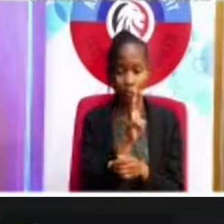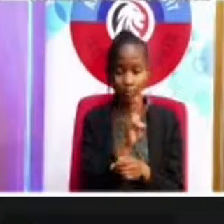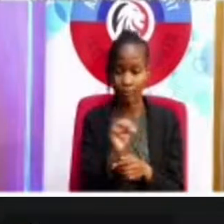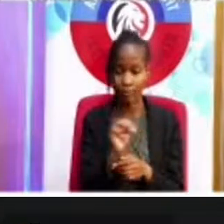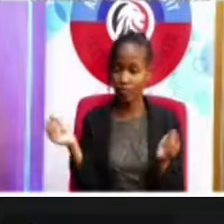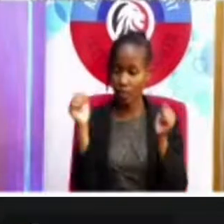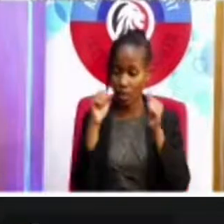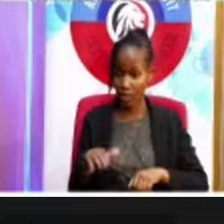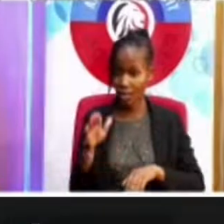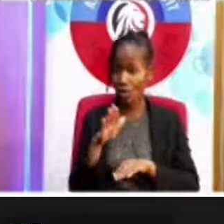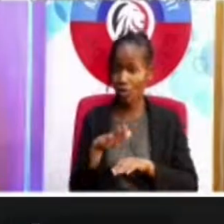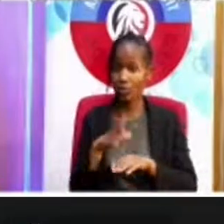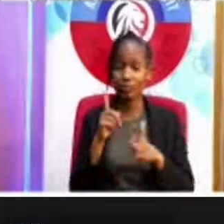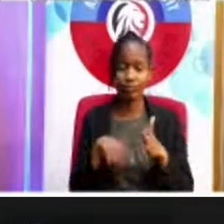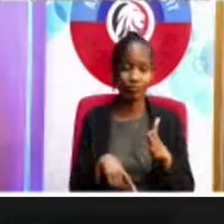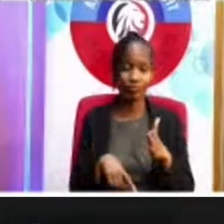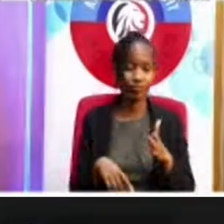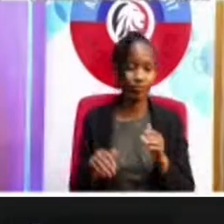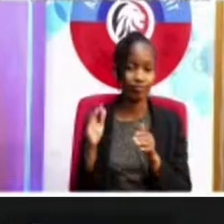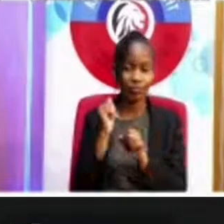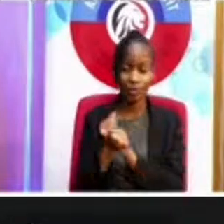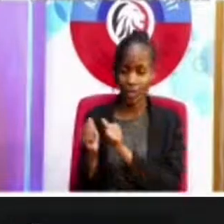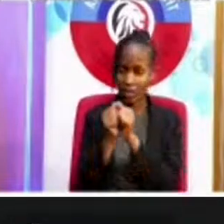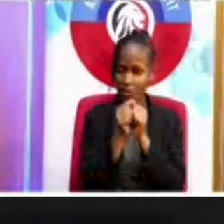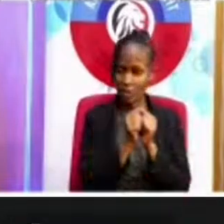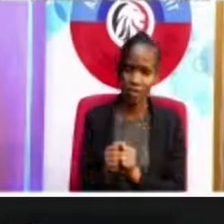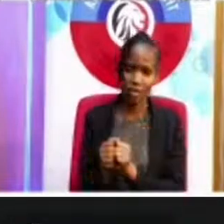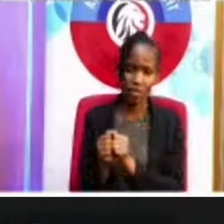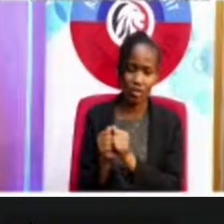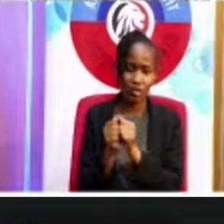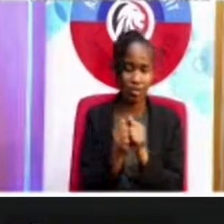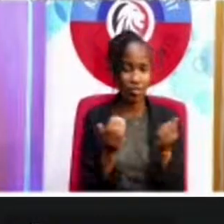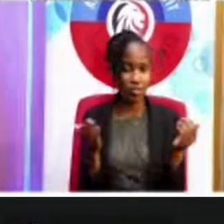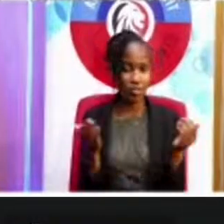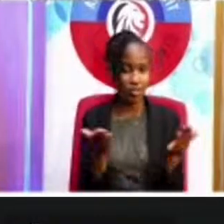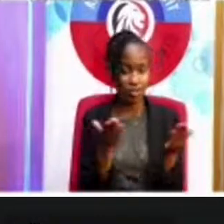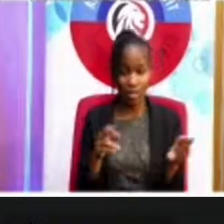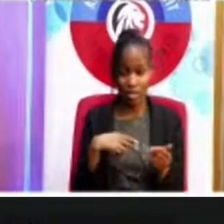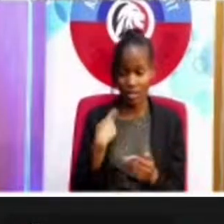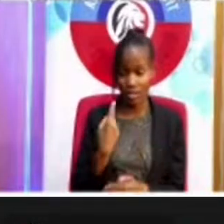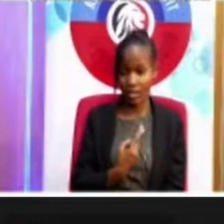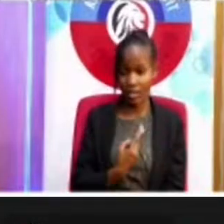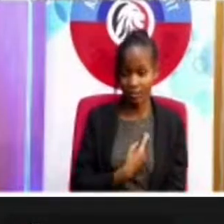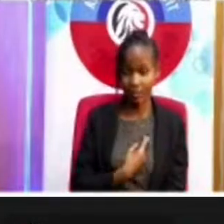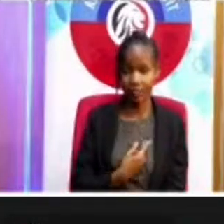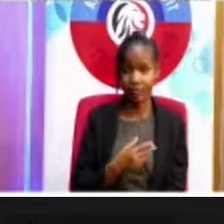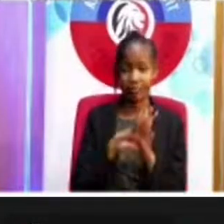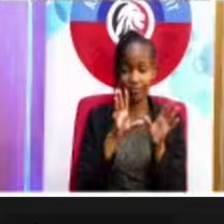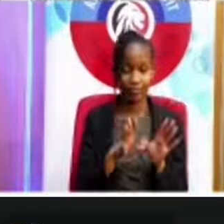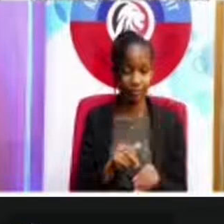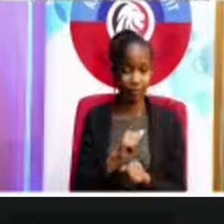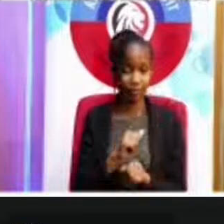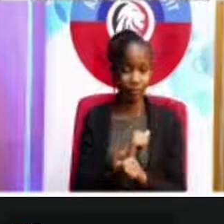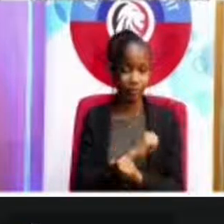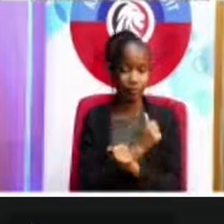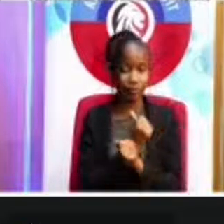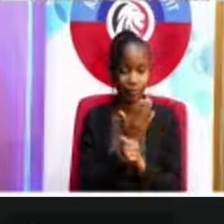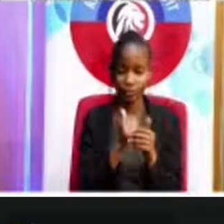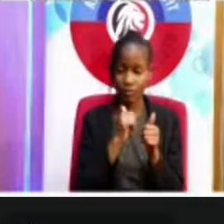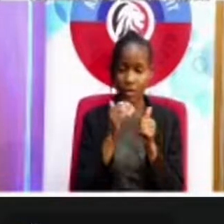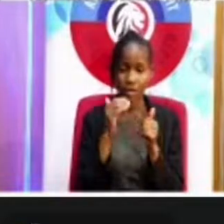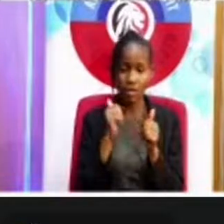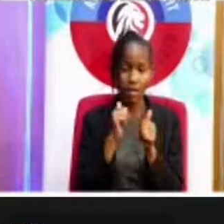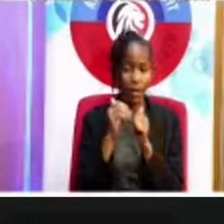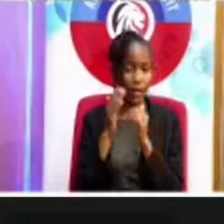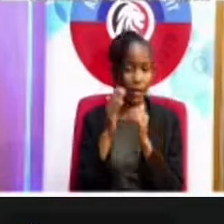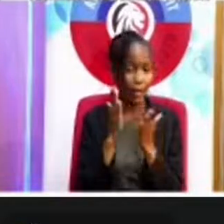a cooperation where us as the revenue administrators make our input and look at the